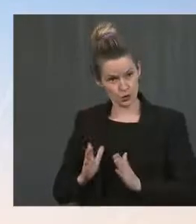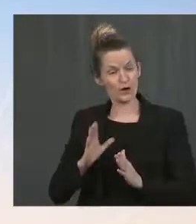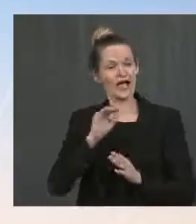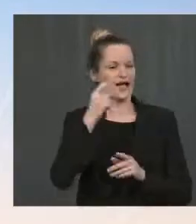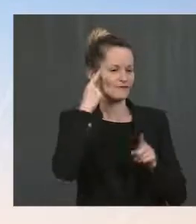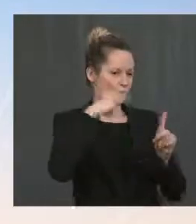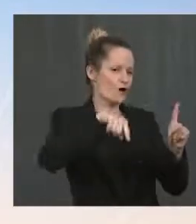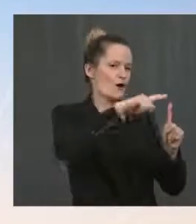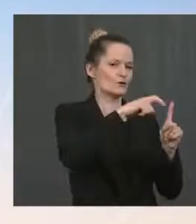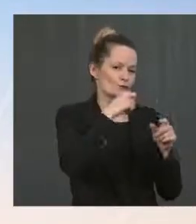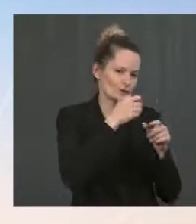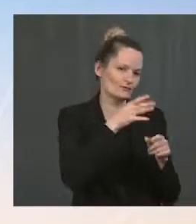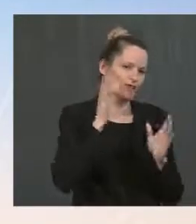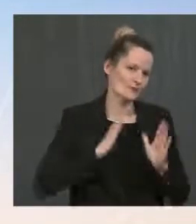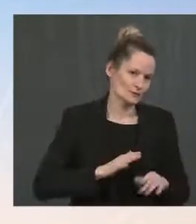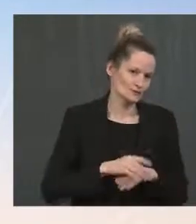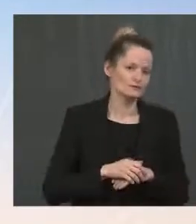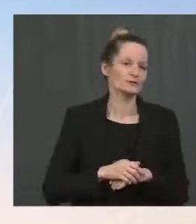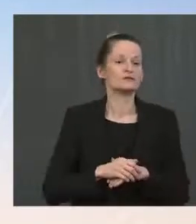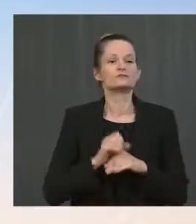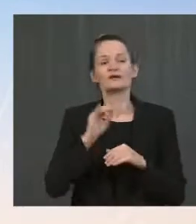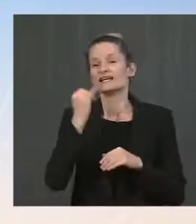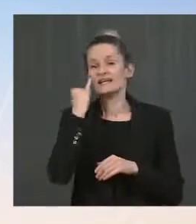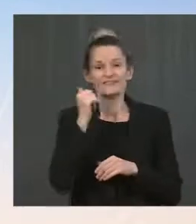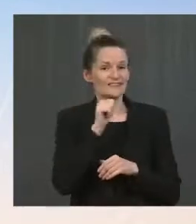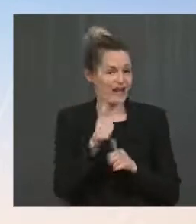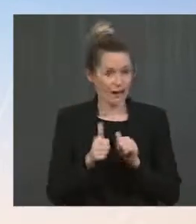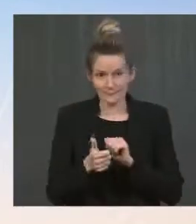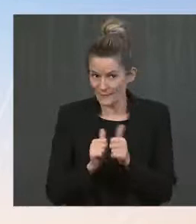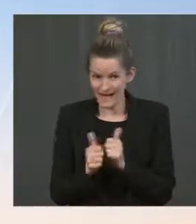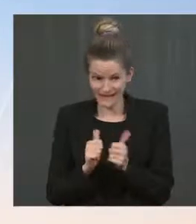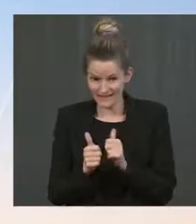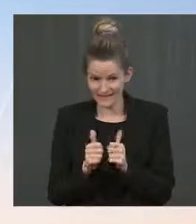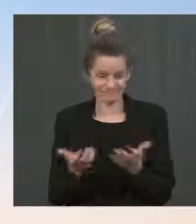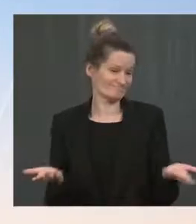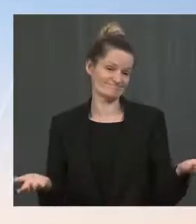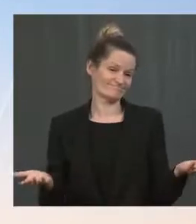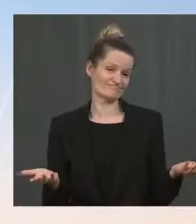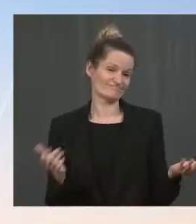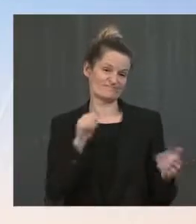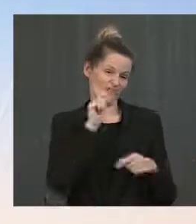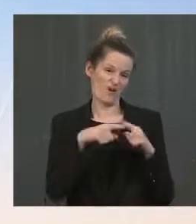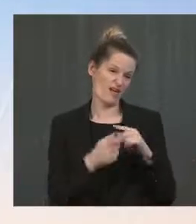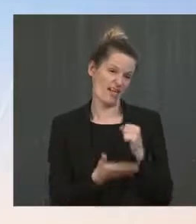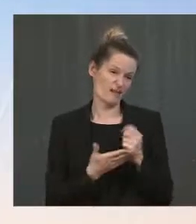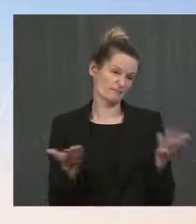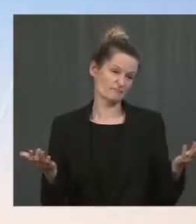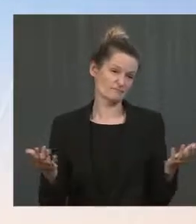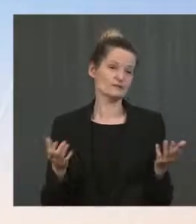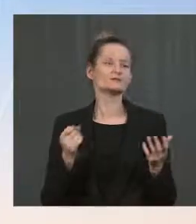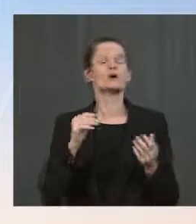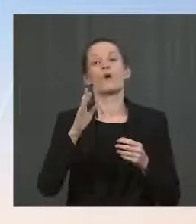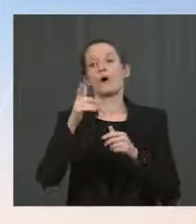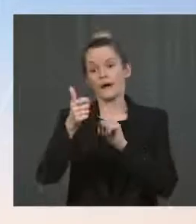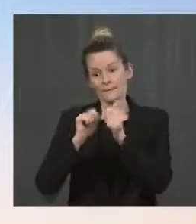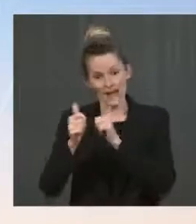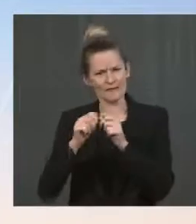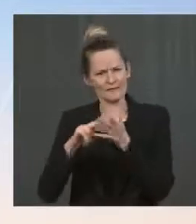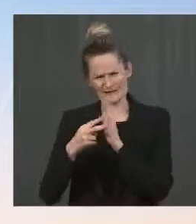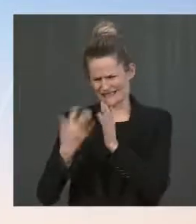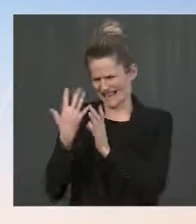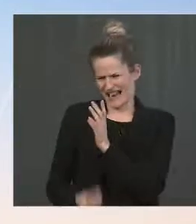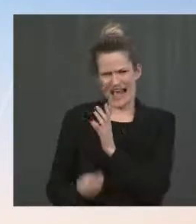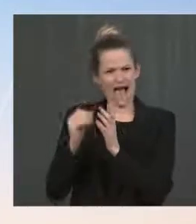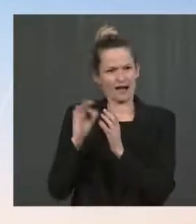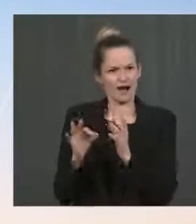when the lack of competition doesn't benefit, that we want to work with industry because actually the lack of competition also leads to resiliency issues.